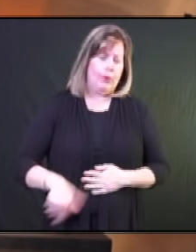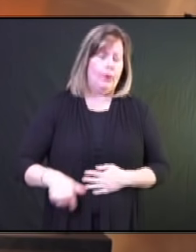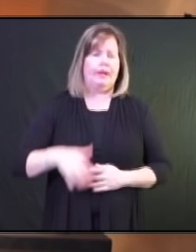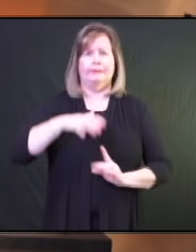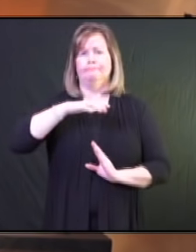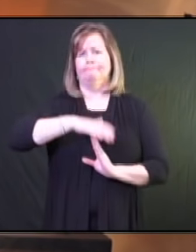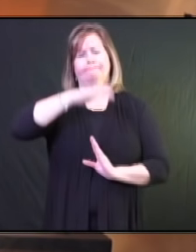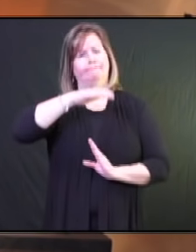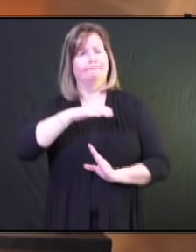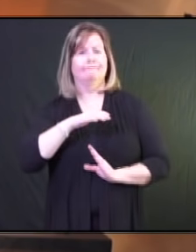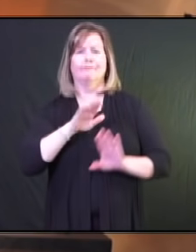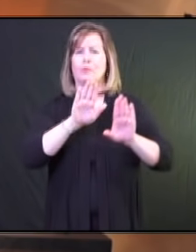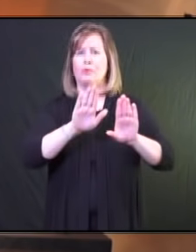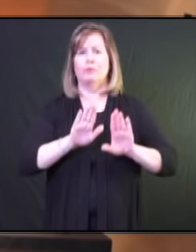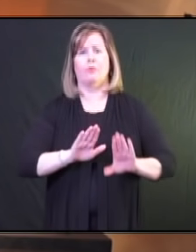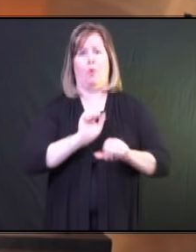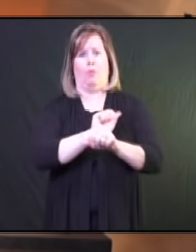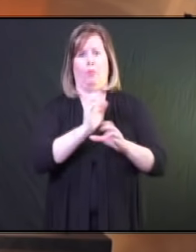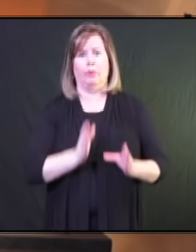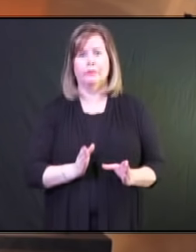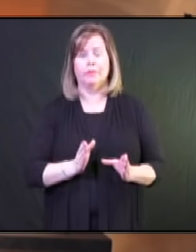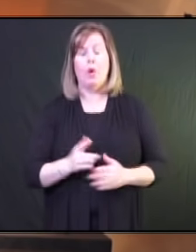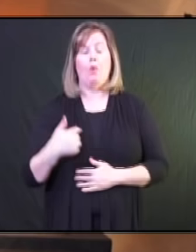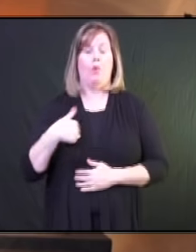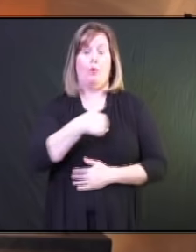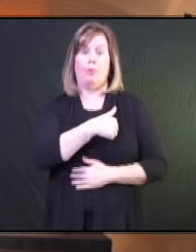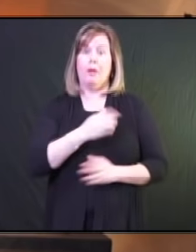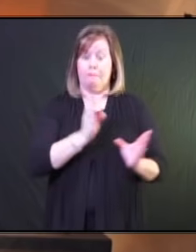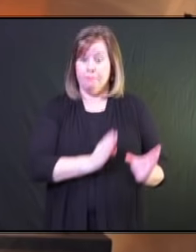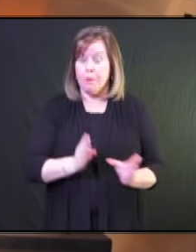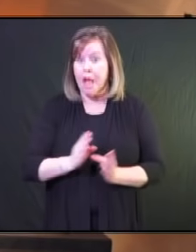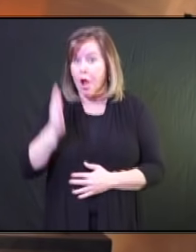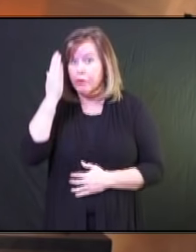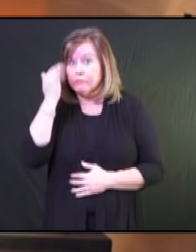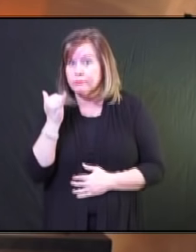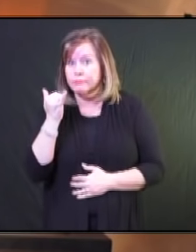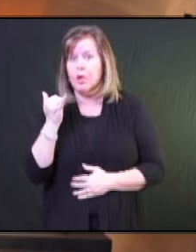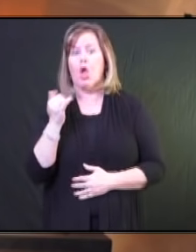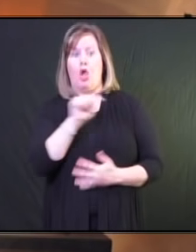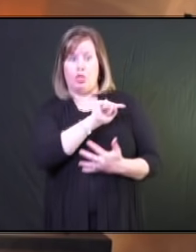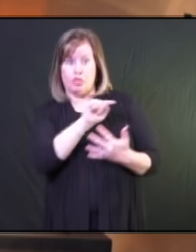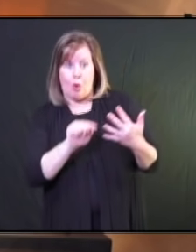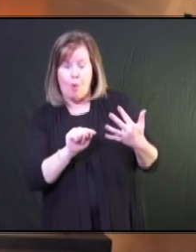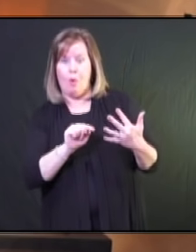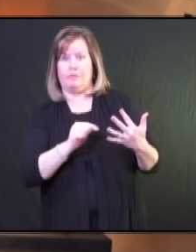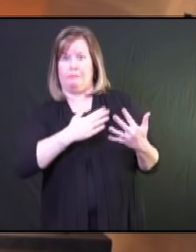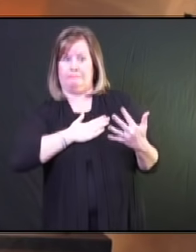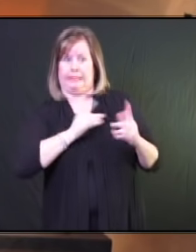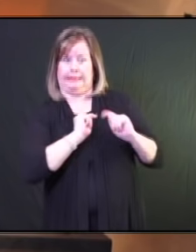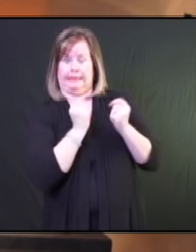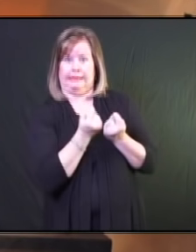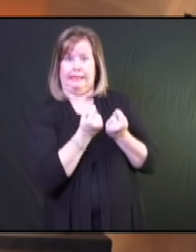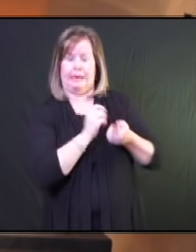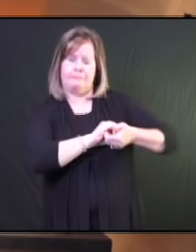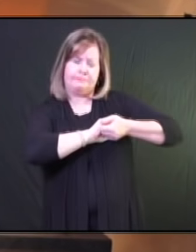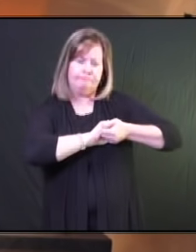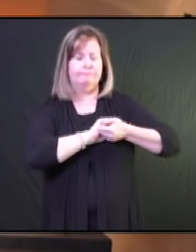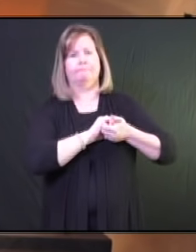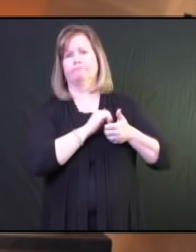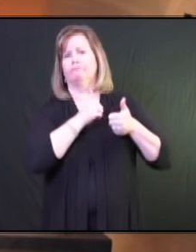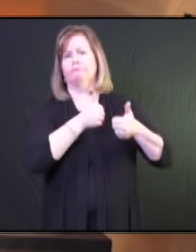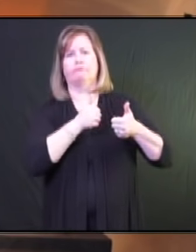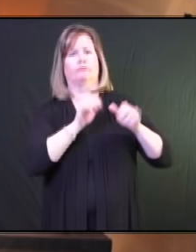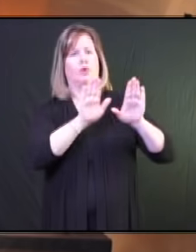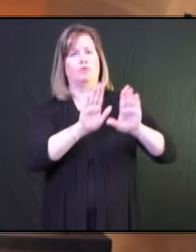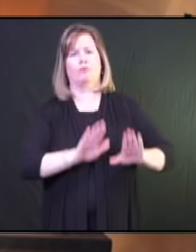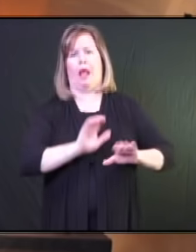that we've been so prepared for this pandemic is because of the work of those working in emergency preparedness who have earned this award.